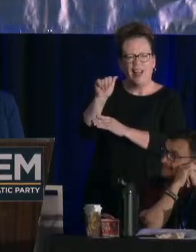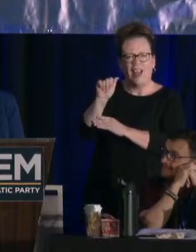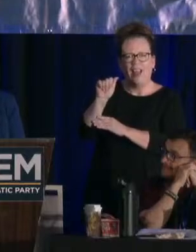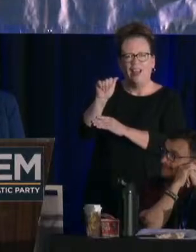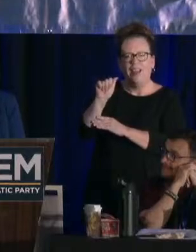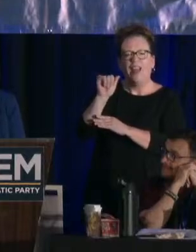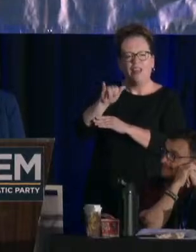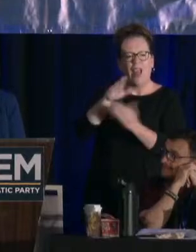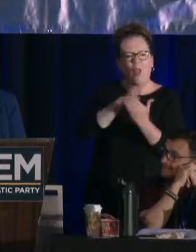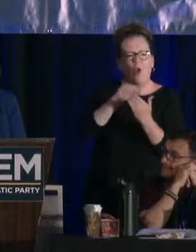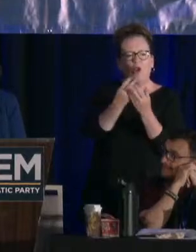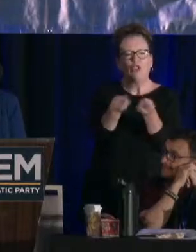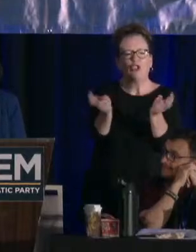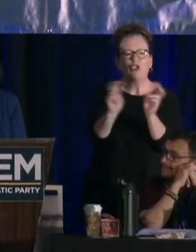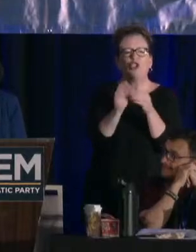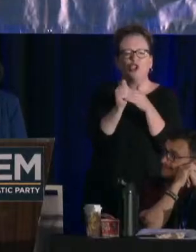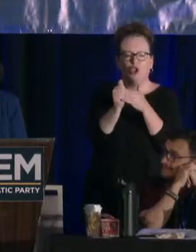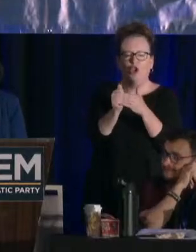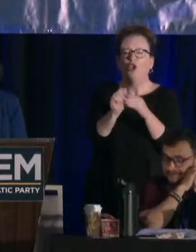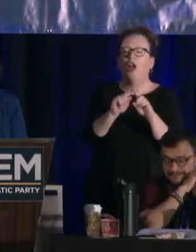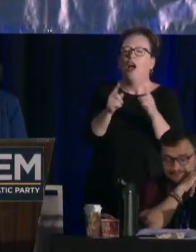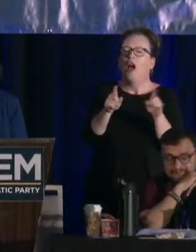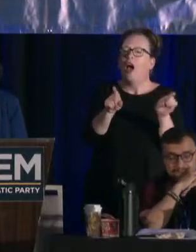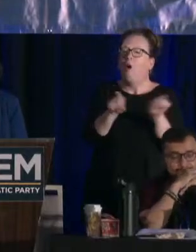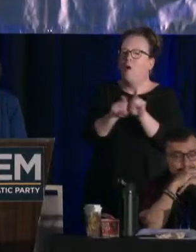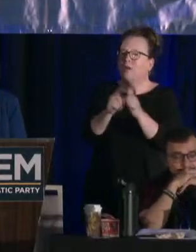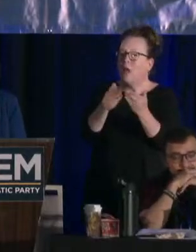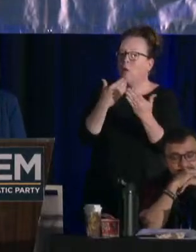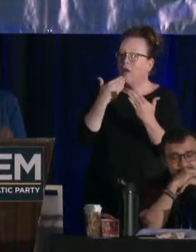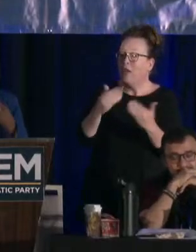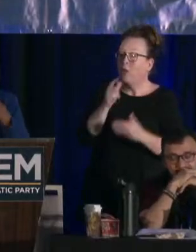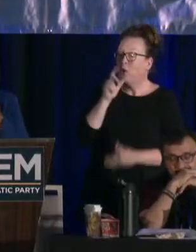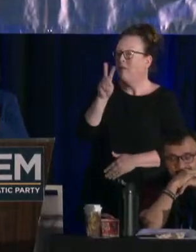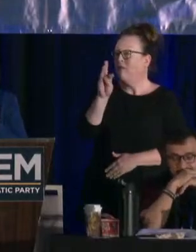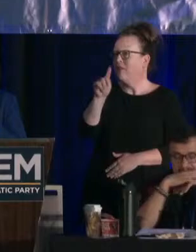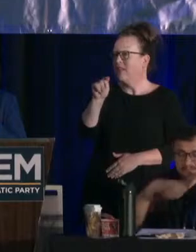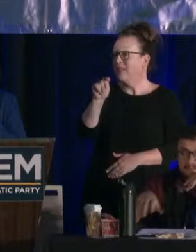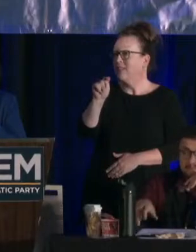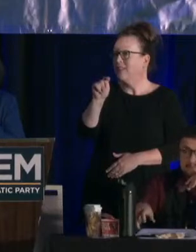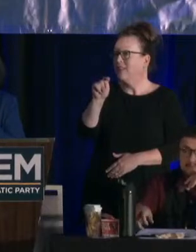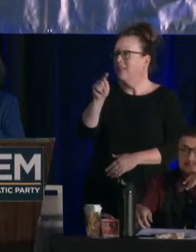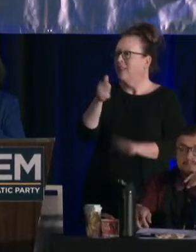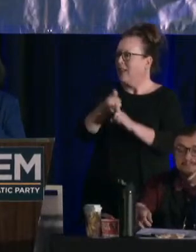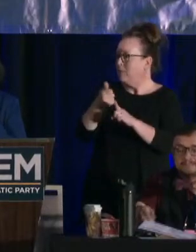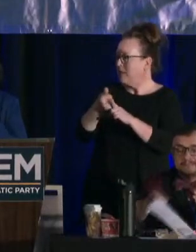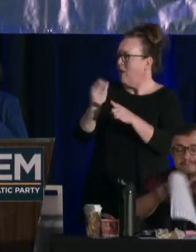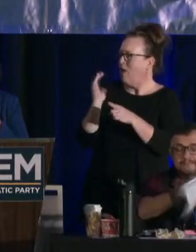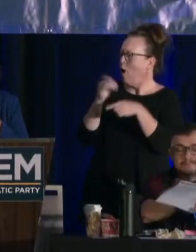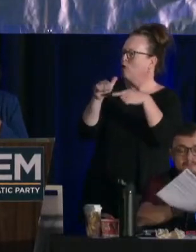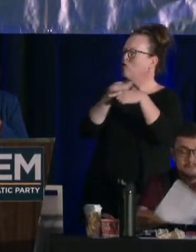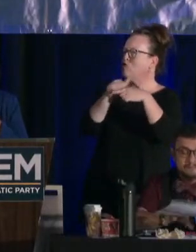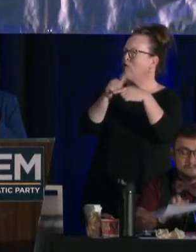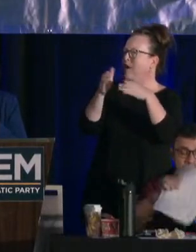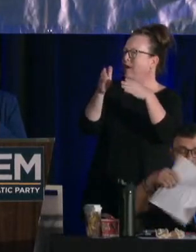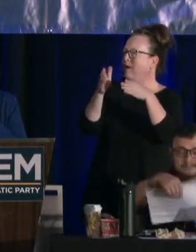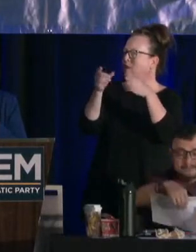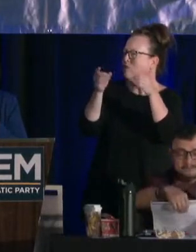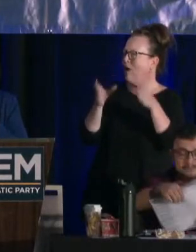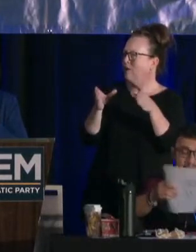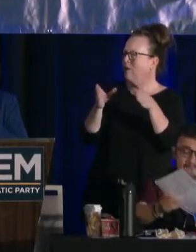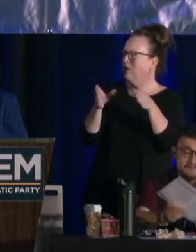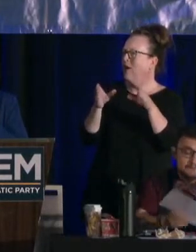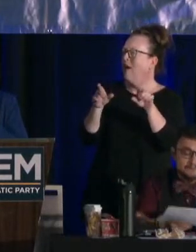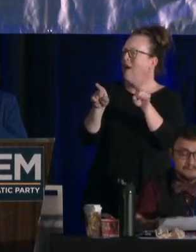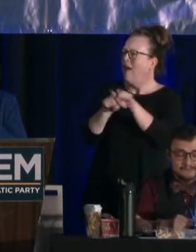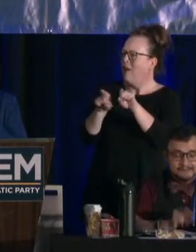Learning Circle. I particularly want to thank at this time Vincent Jones, who's our training director, and though she'll